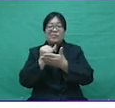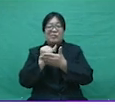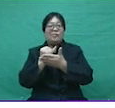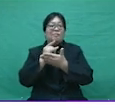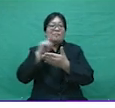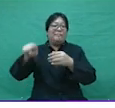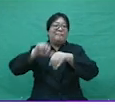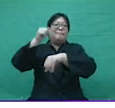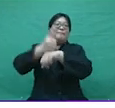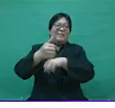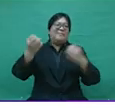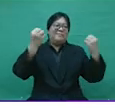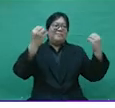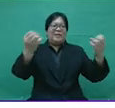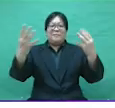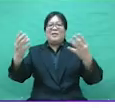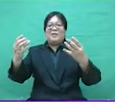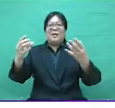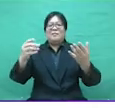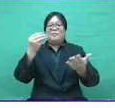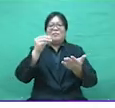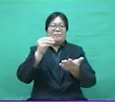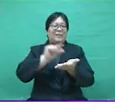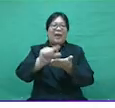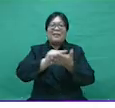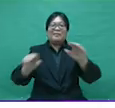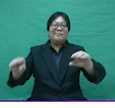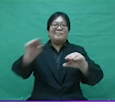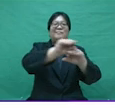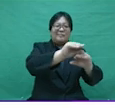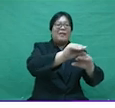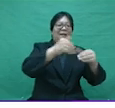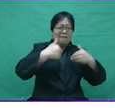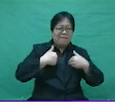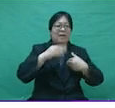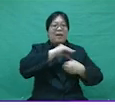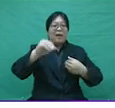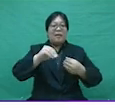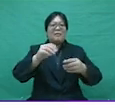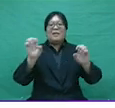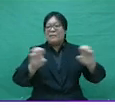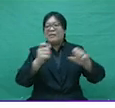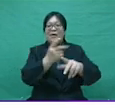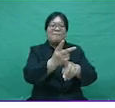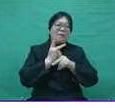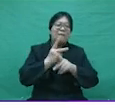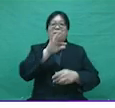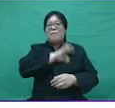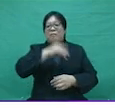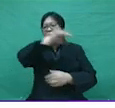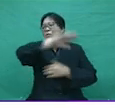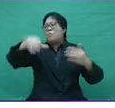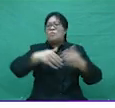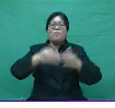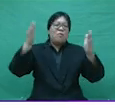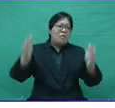insurance was established. There were a lot of wage subsidies in this area and emergency loans and benefits to all